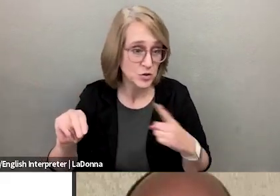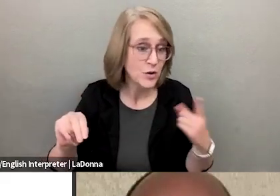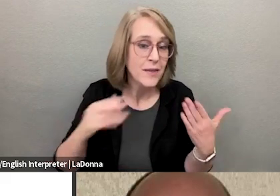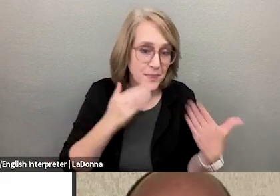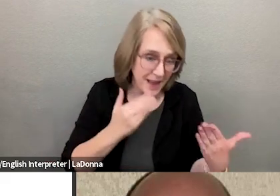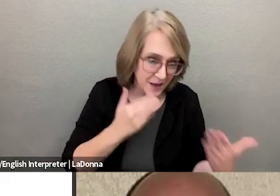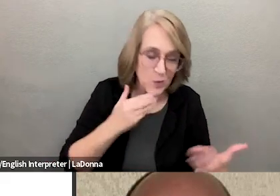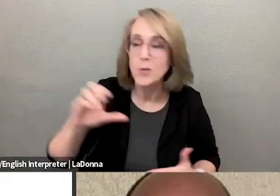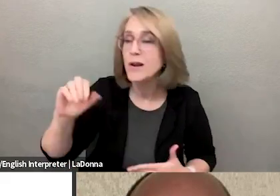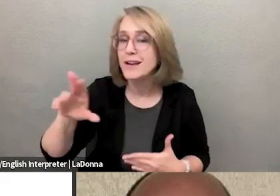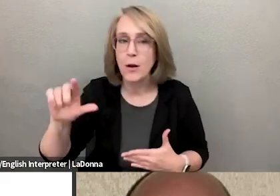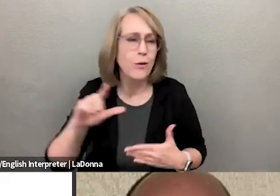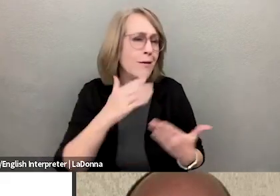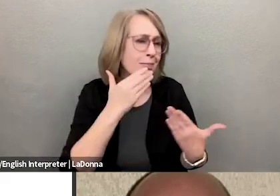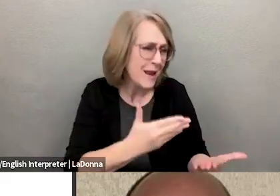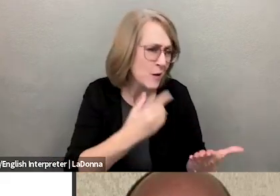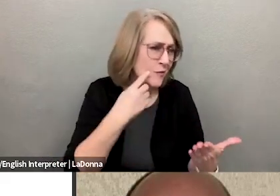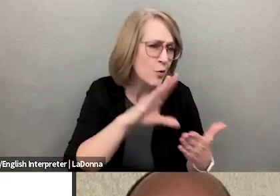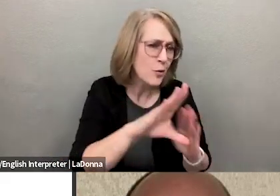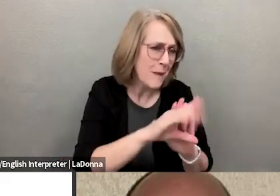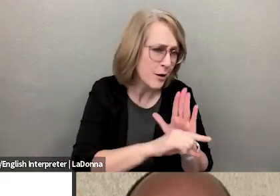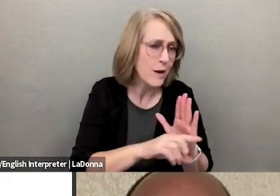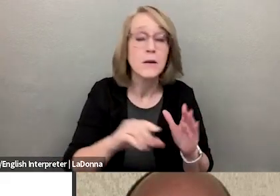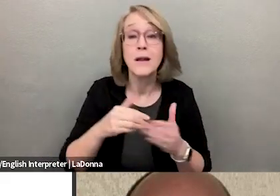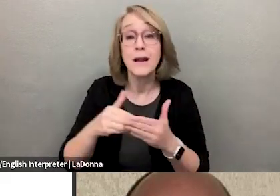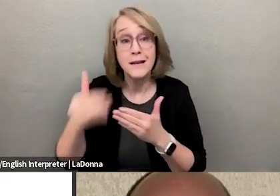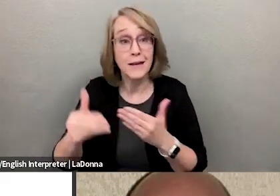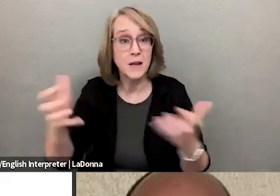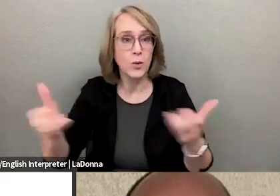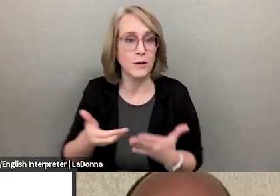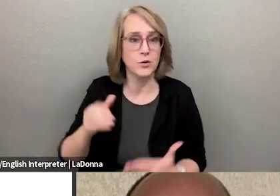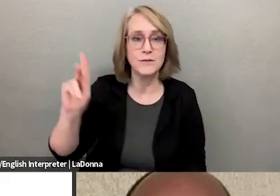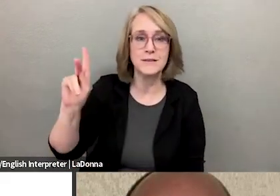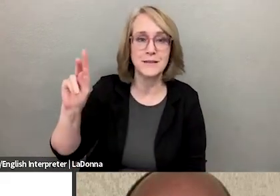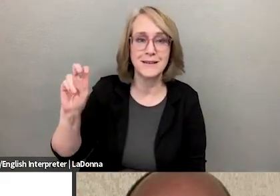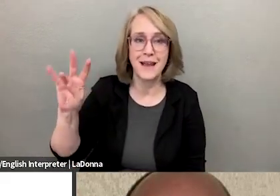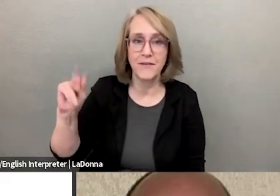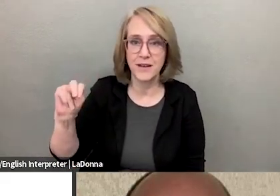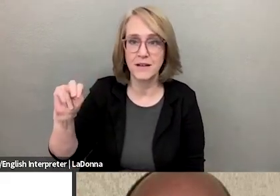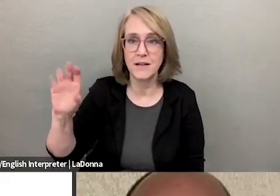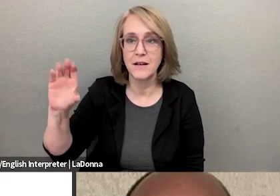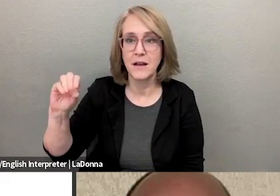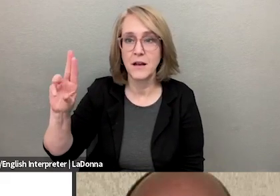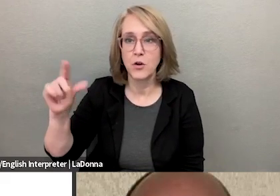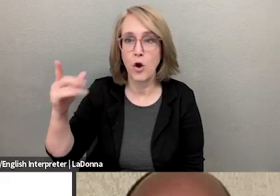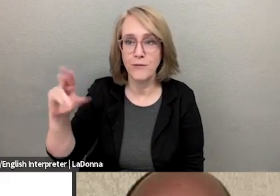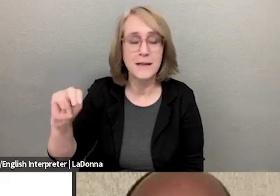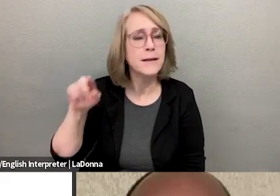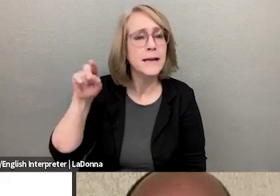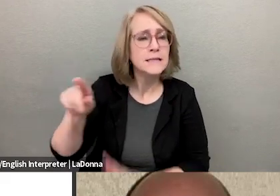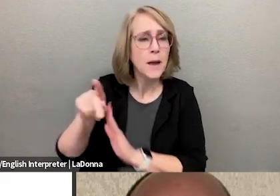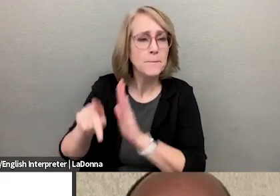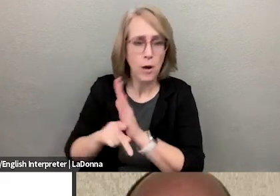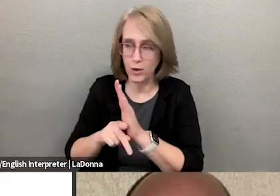much for that context and background. Next, we're going to go to Kevin Coughlin, who is the Policy Initiatives Advisor for